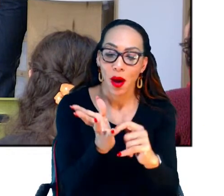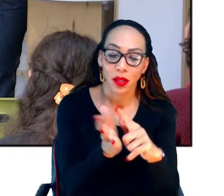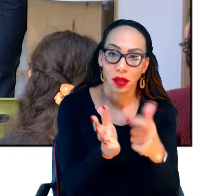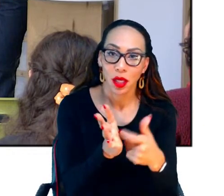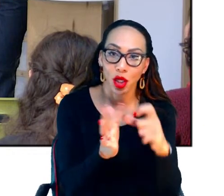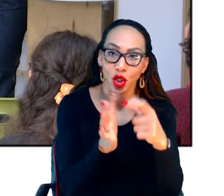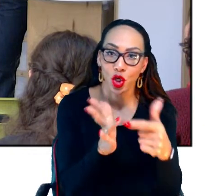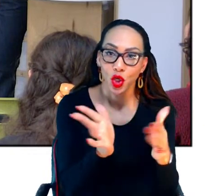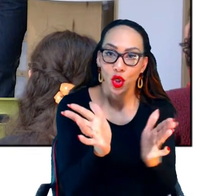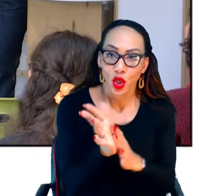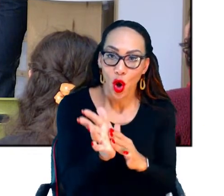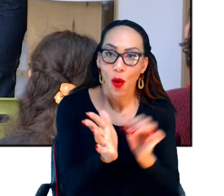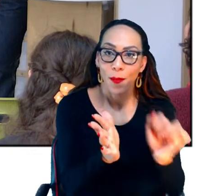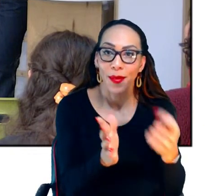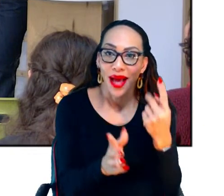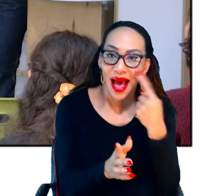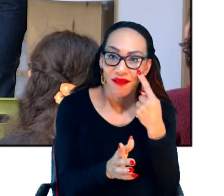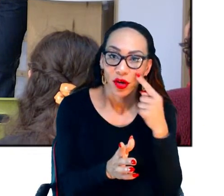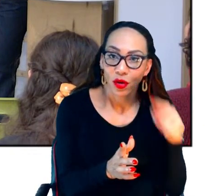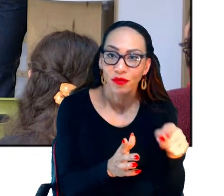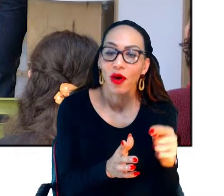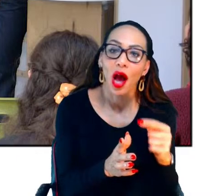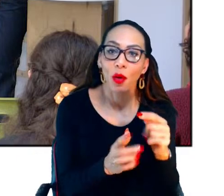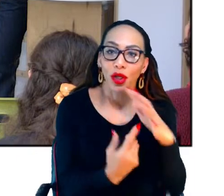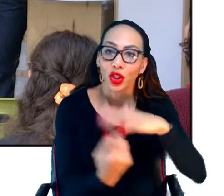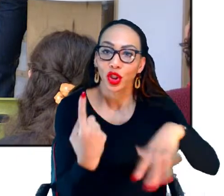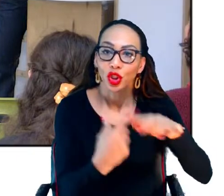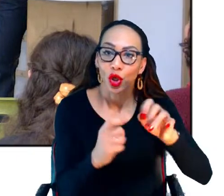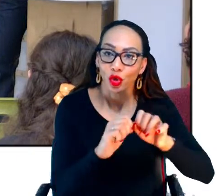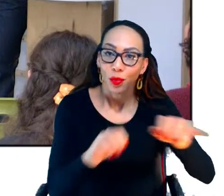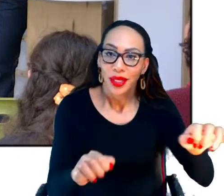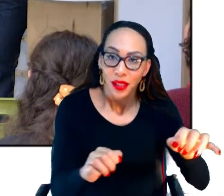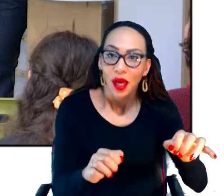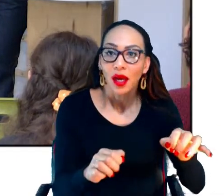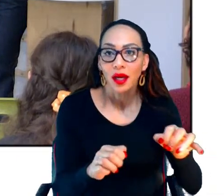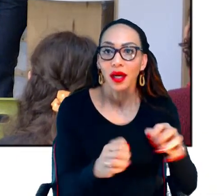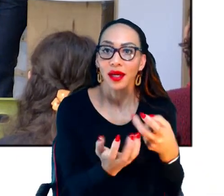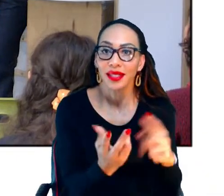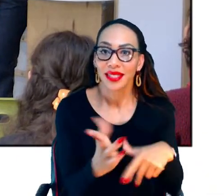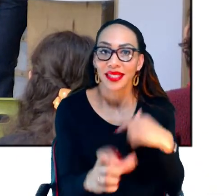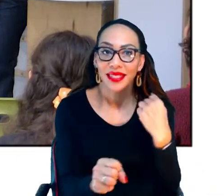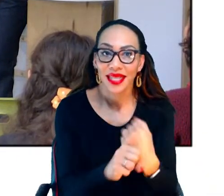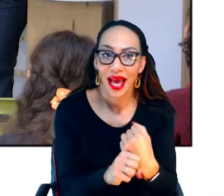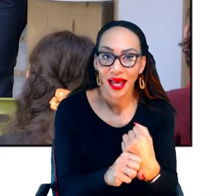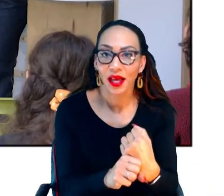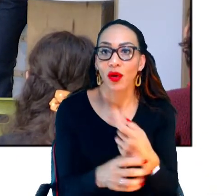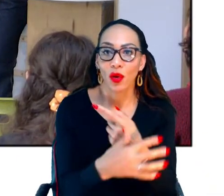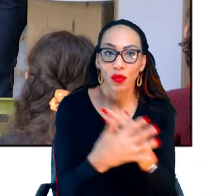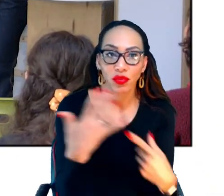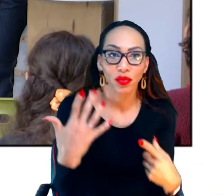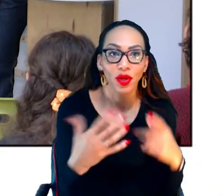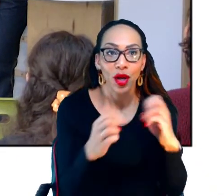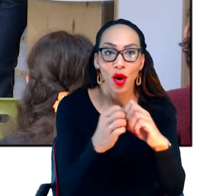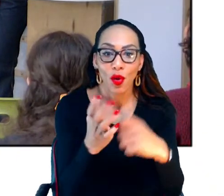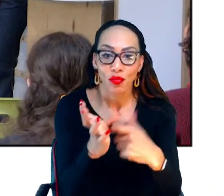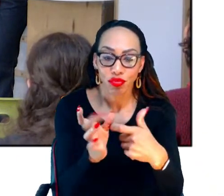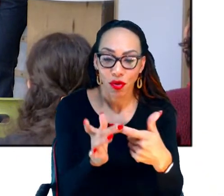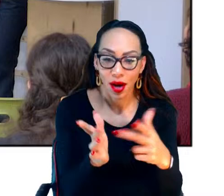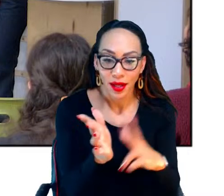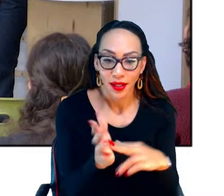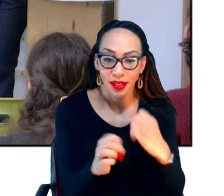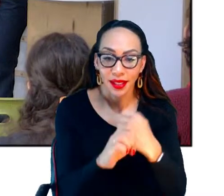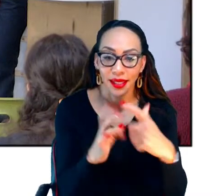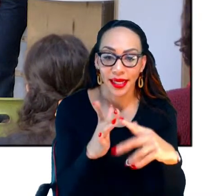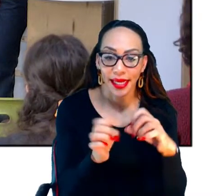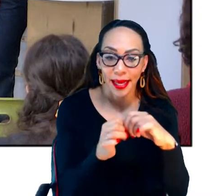on Instagram. Our speaker for today is Brian Gibson. Brian is an artist, workshop facilitator, and studio